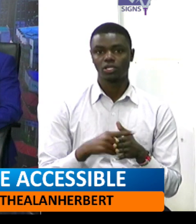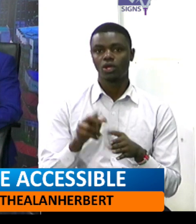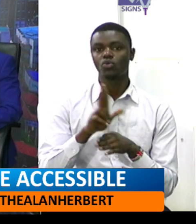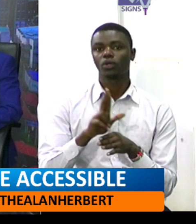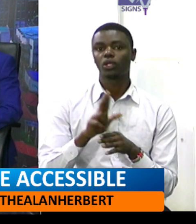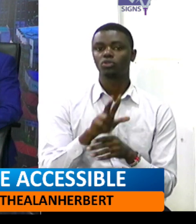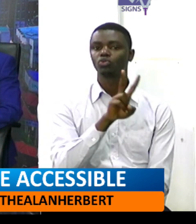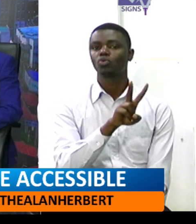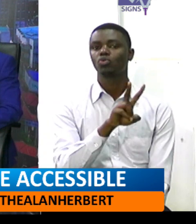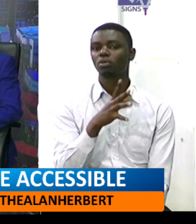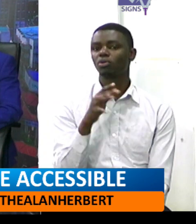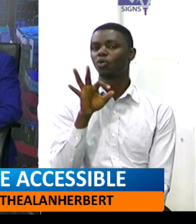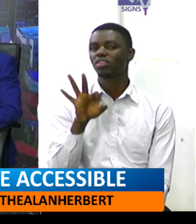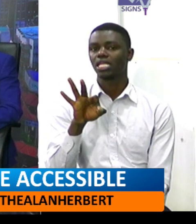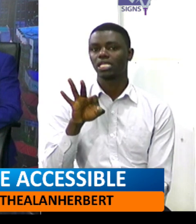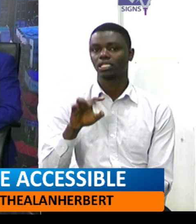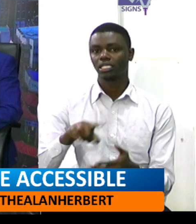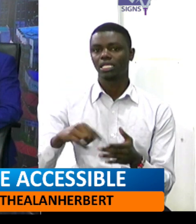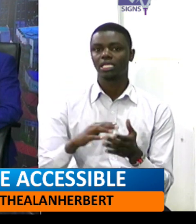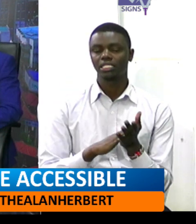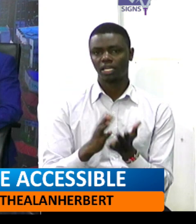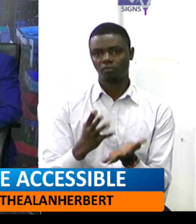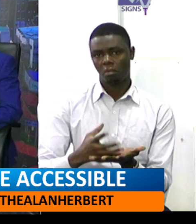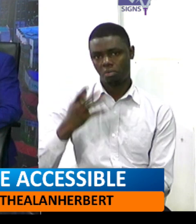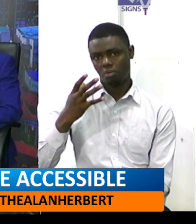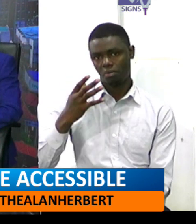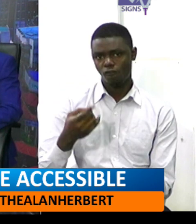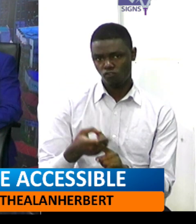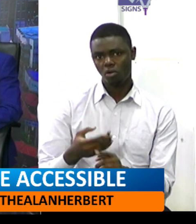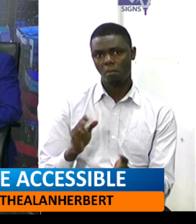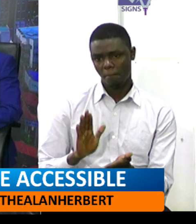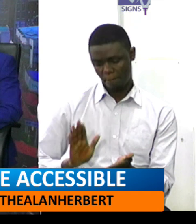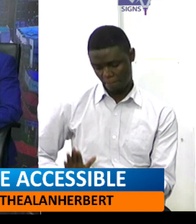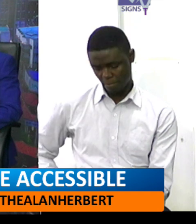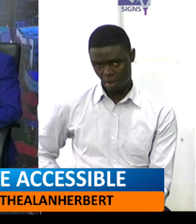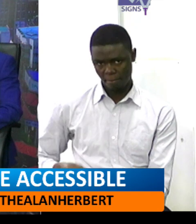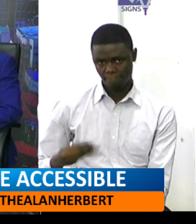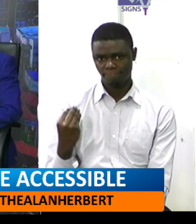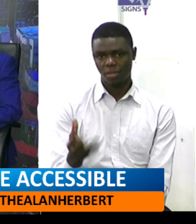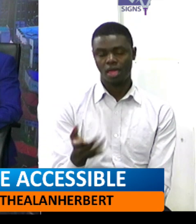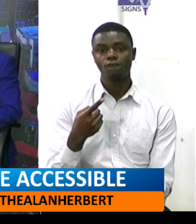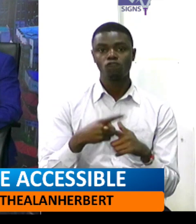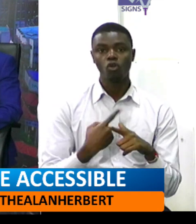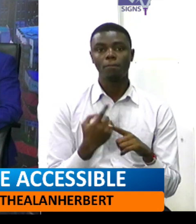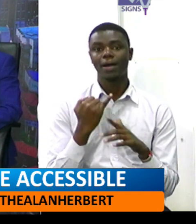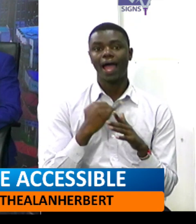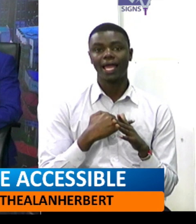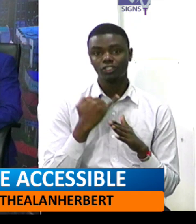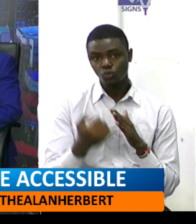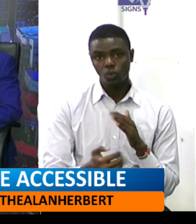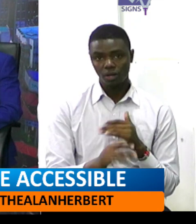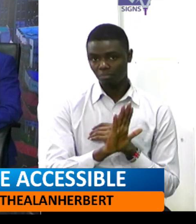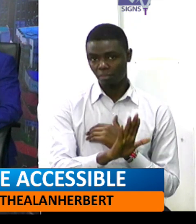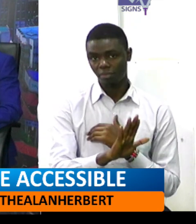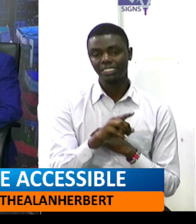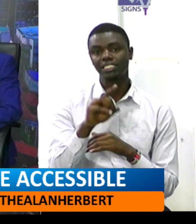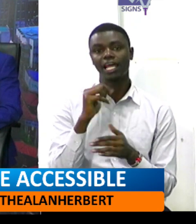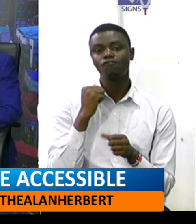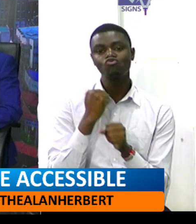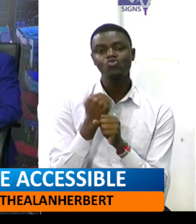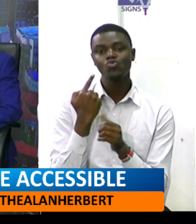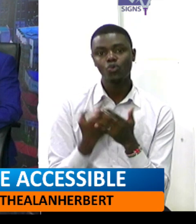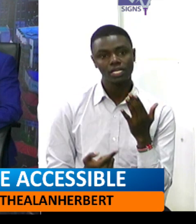bottles of sunscreen out of pocket. From a Jubilee insurance point of view, what could you be able to